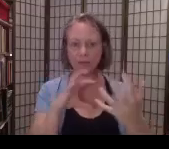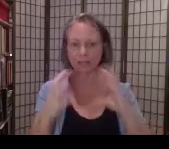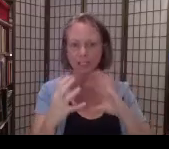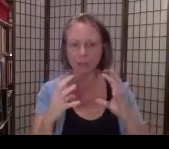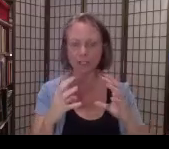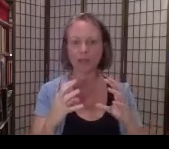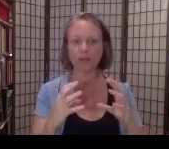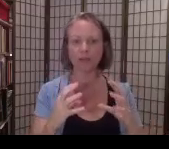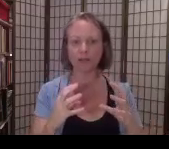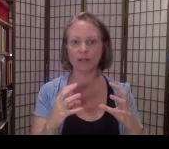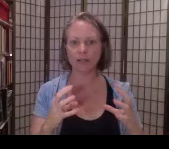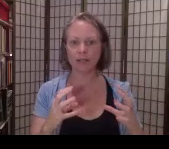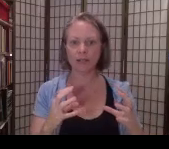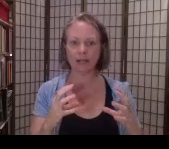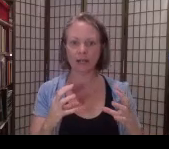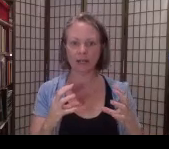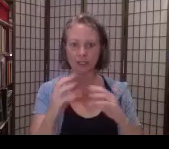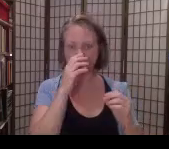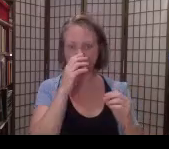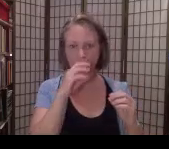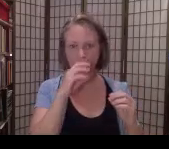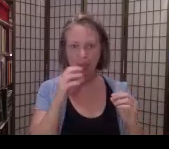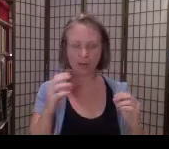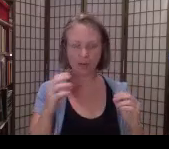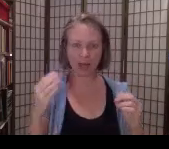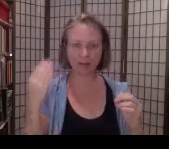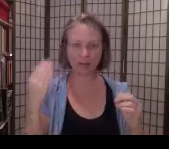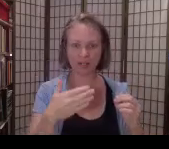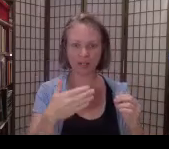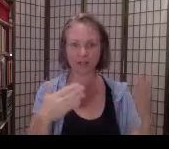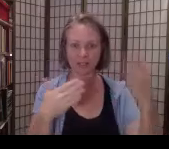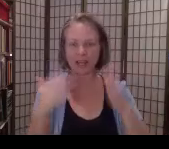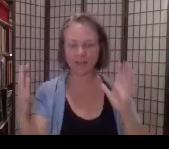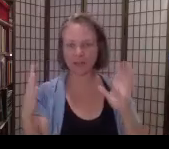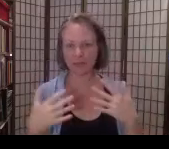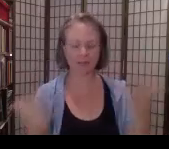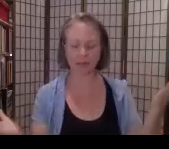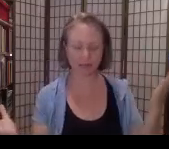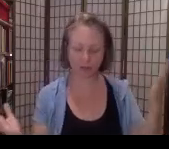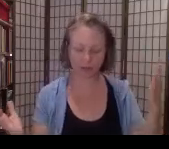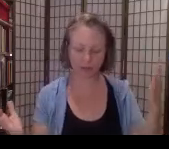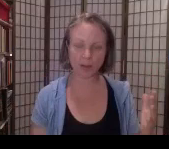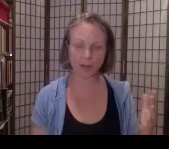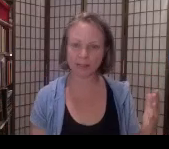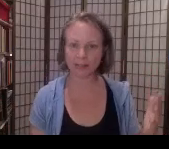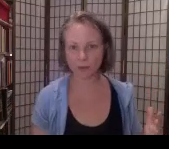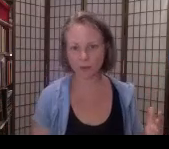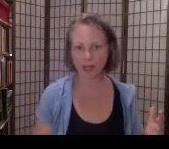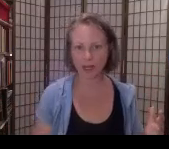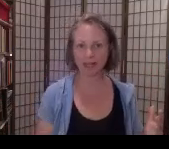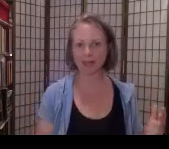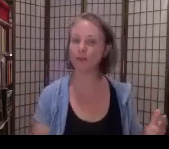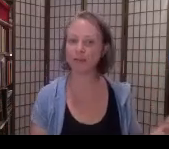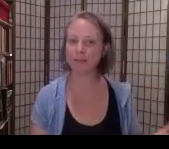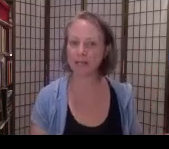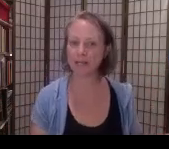we relate to each other. It's showing, you know, how different countries are now, you know, like US citizens, we're not